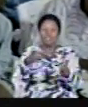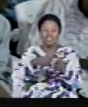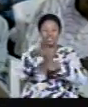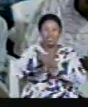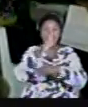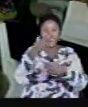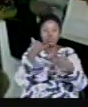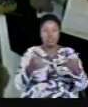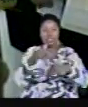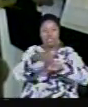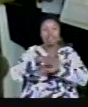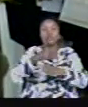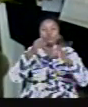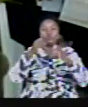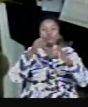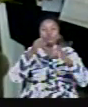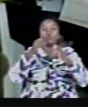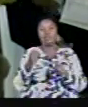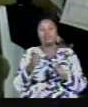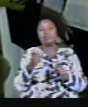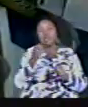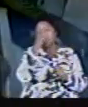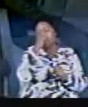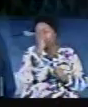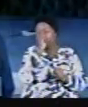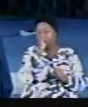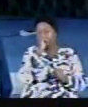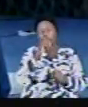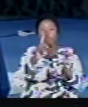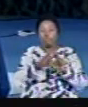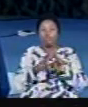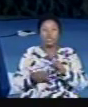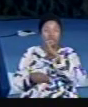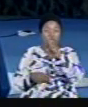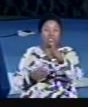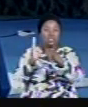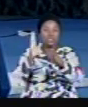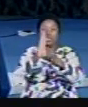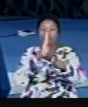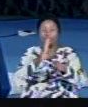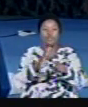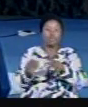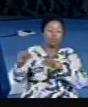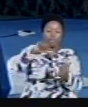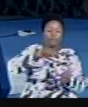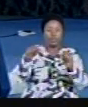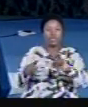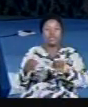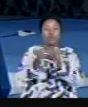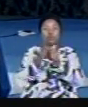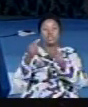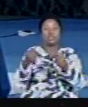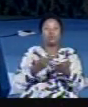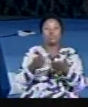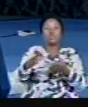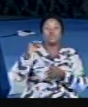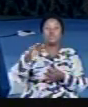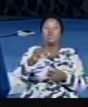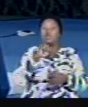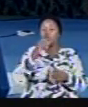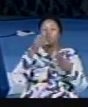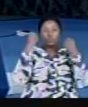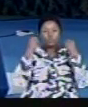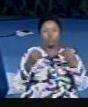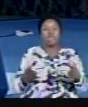power. But ye shall be baptized with the Holy Ghost not many days